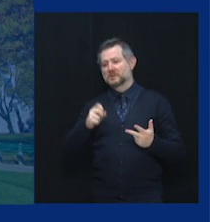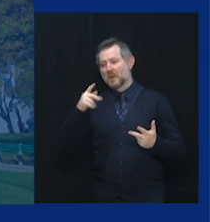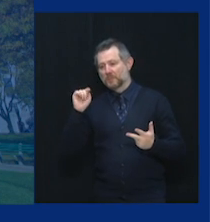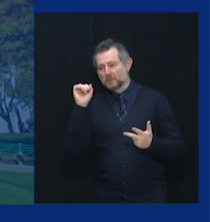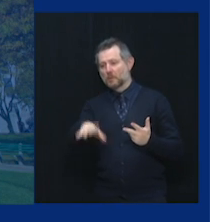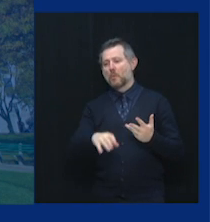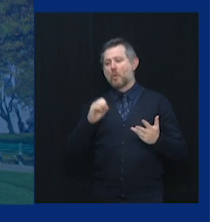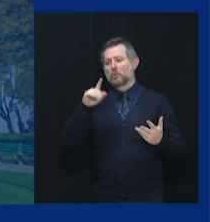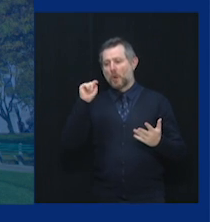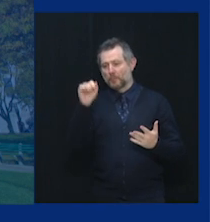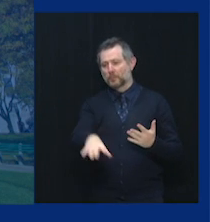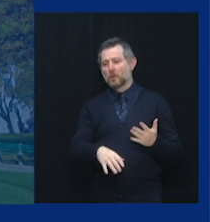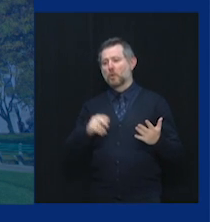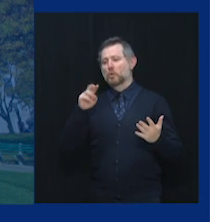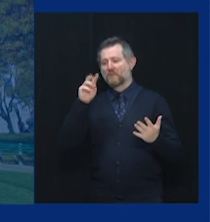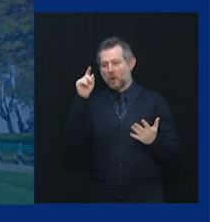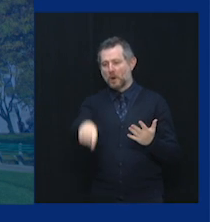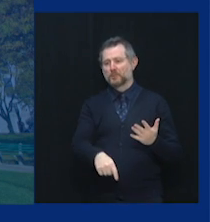March, April.